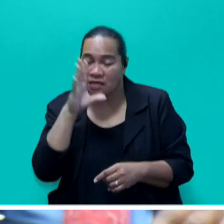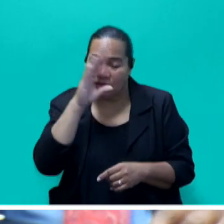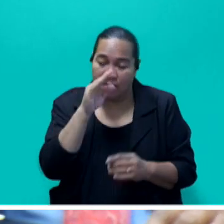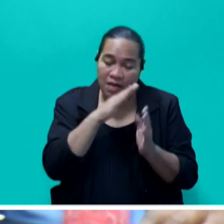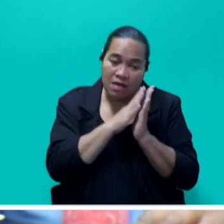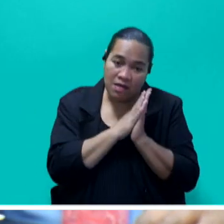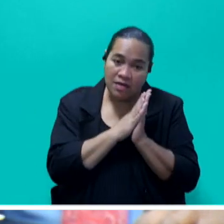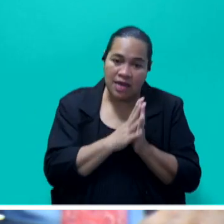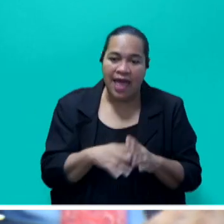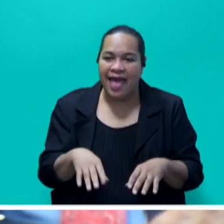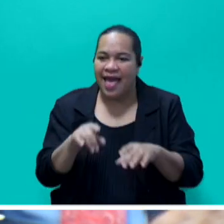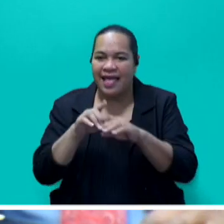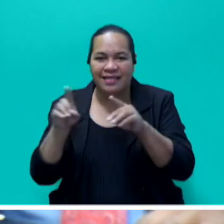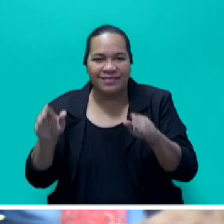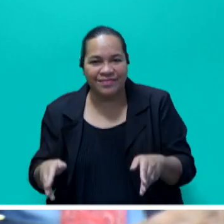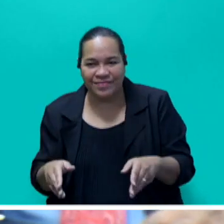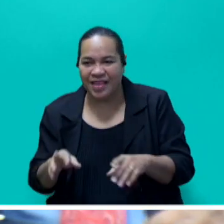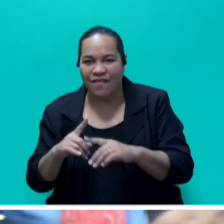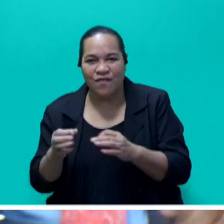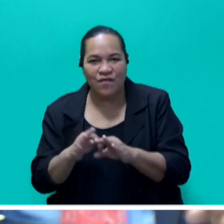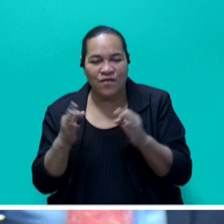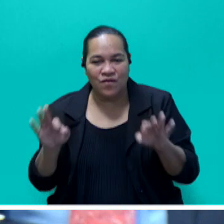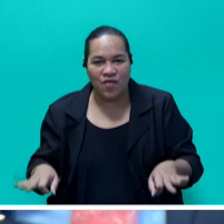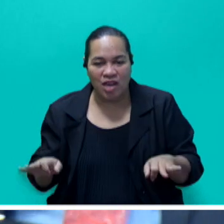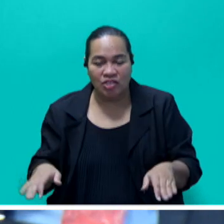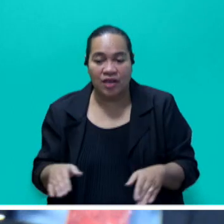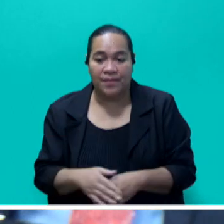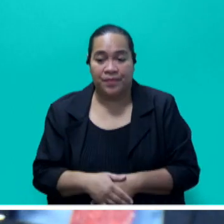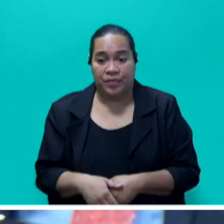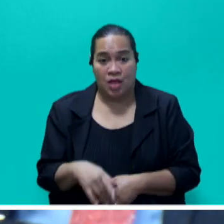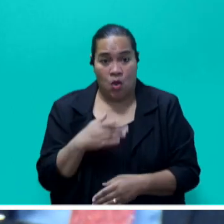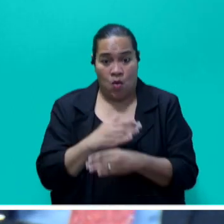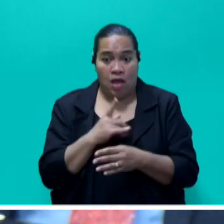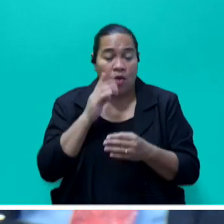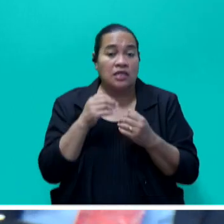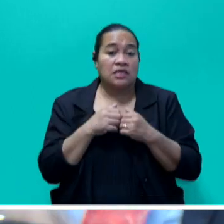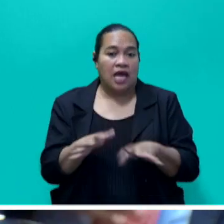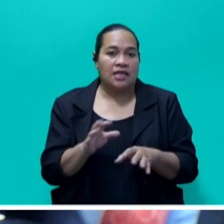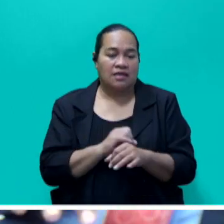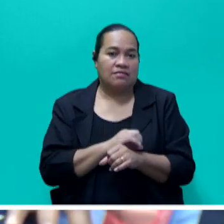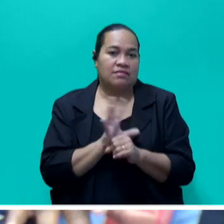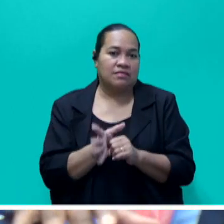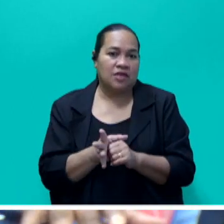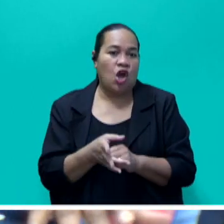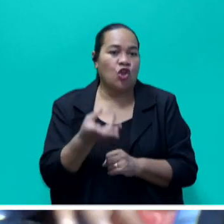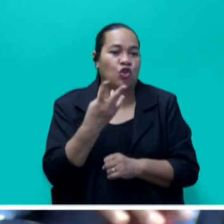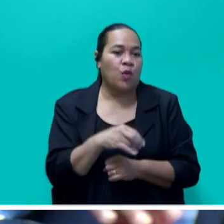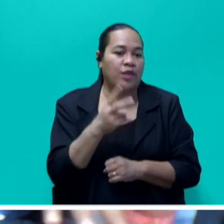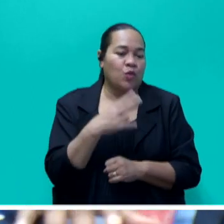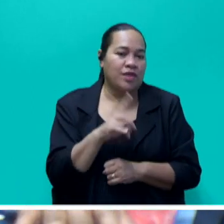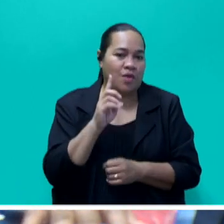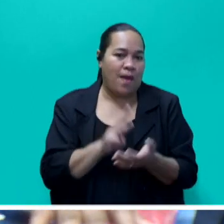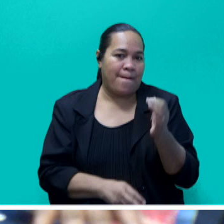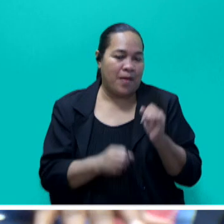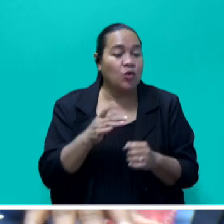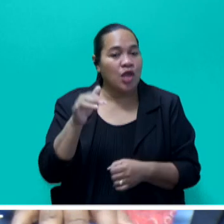furniture. The work at all 3 schools started during the pandemic, that is in March 2021, and we all know what